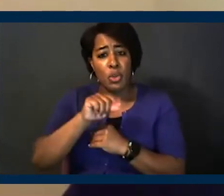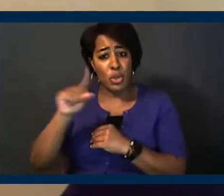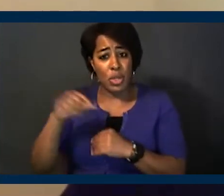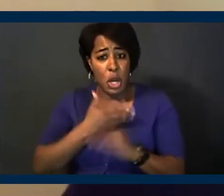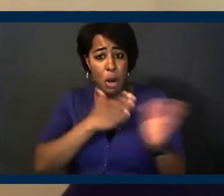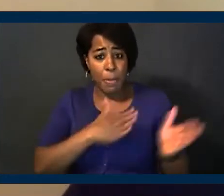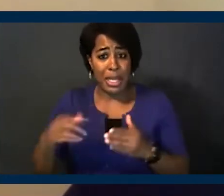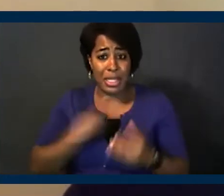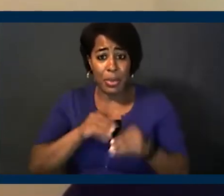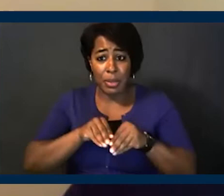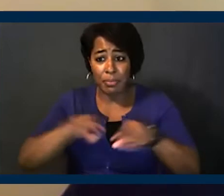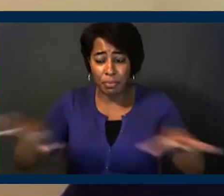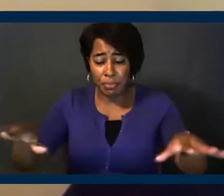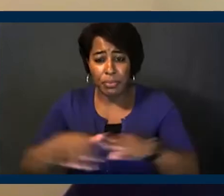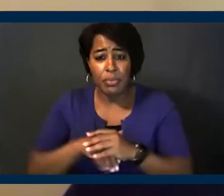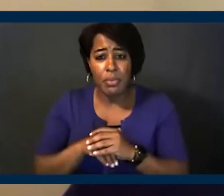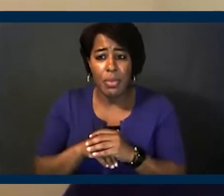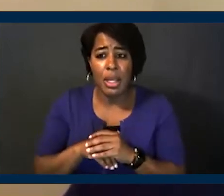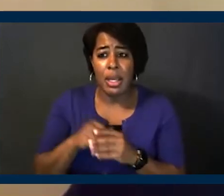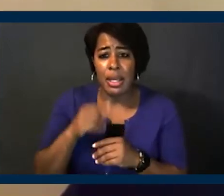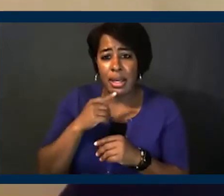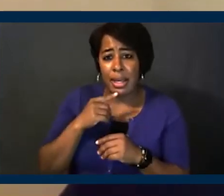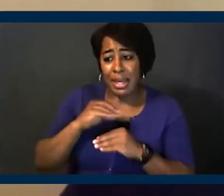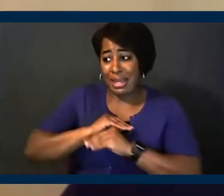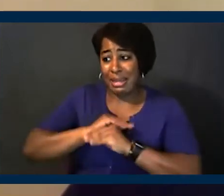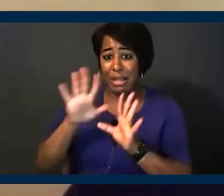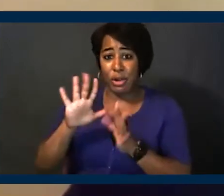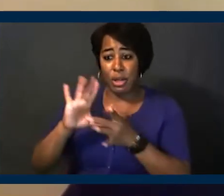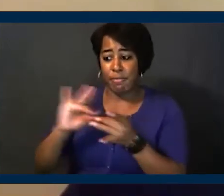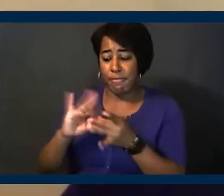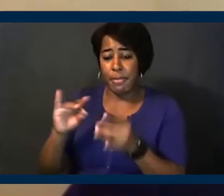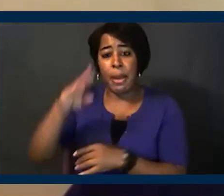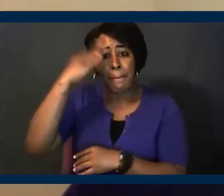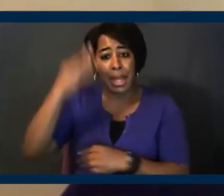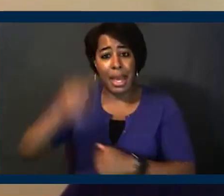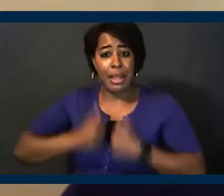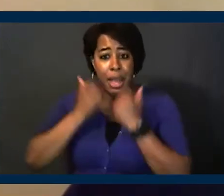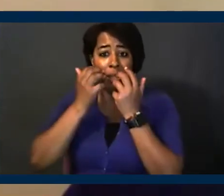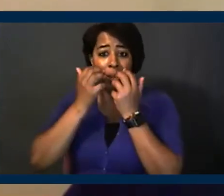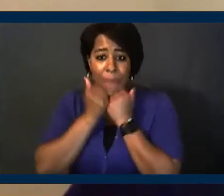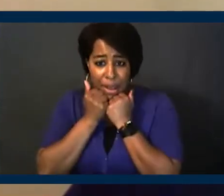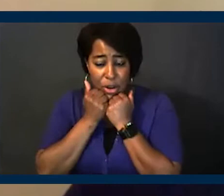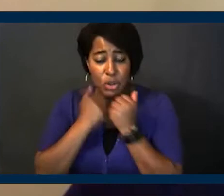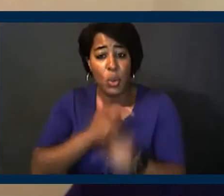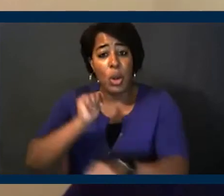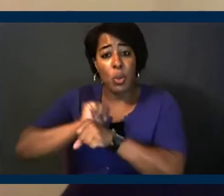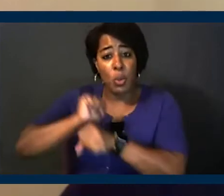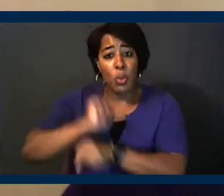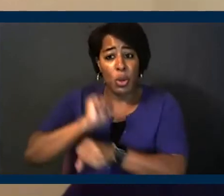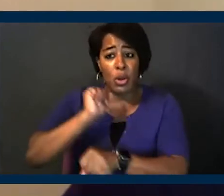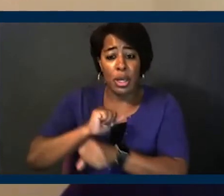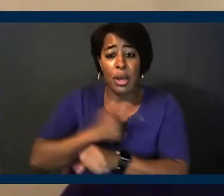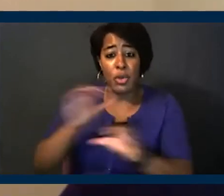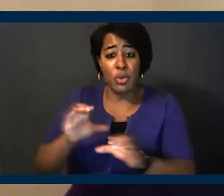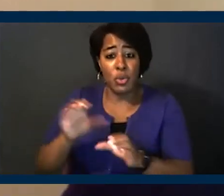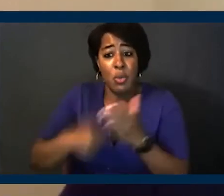the first time where it was said clearly that Black lives matter. So we are moving and we are working to do the things that need to be done. But in